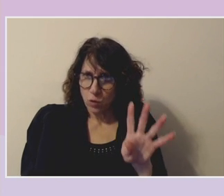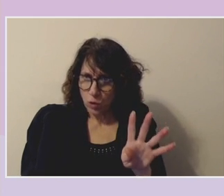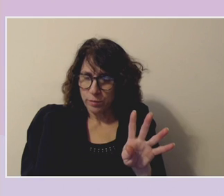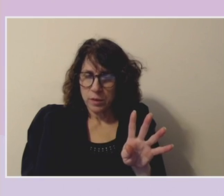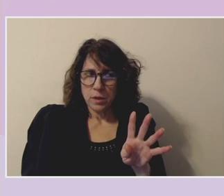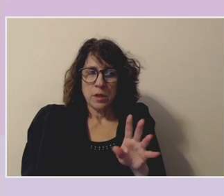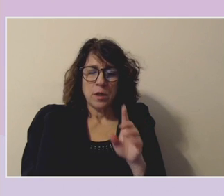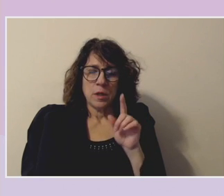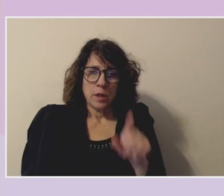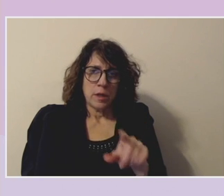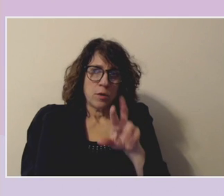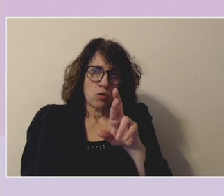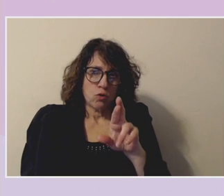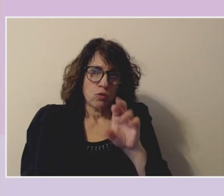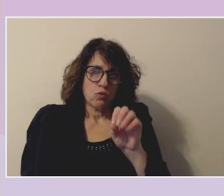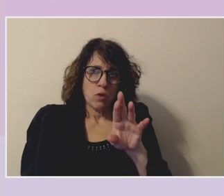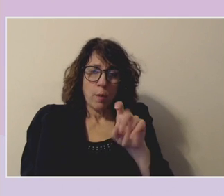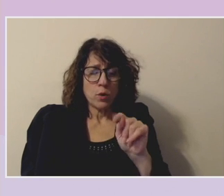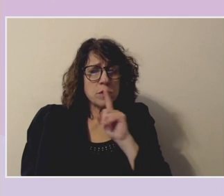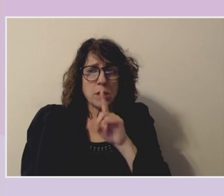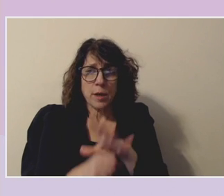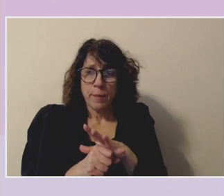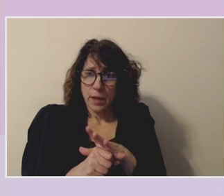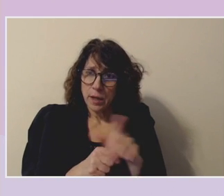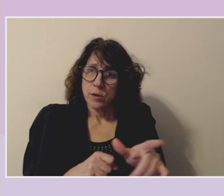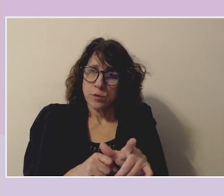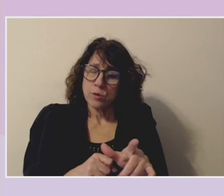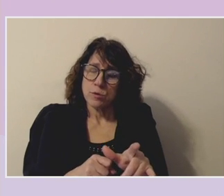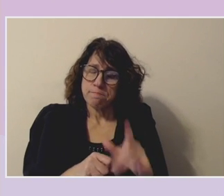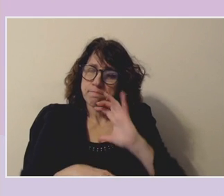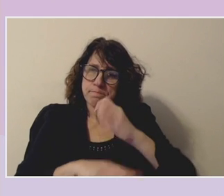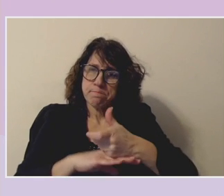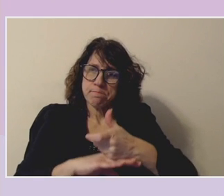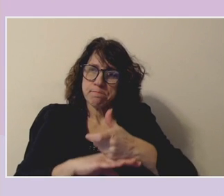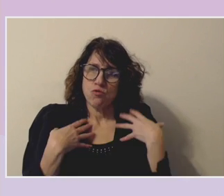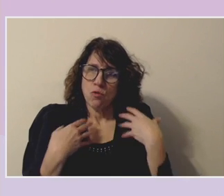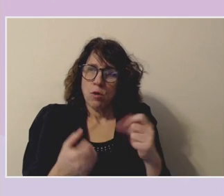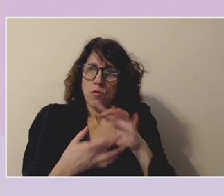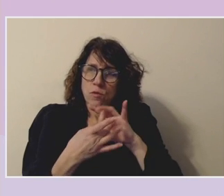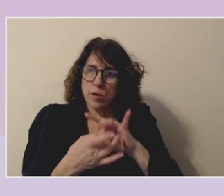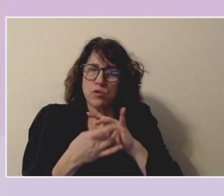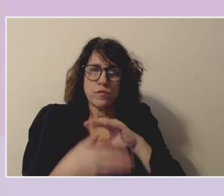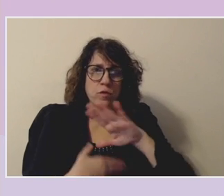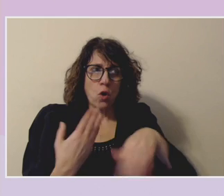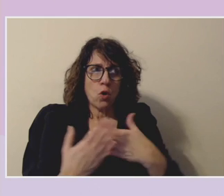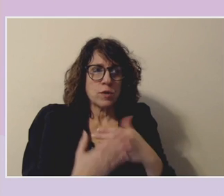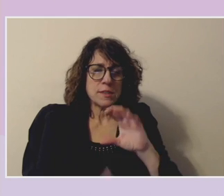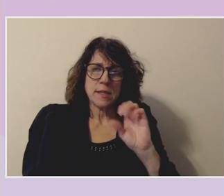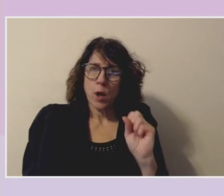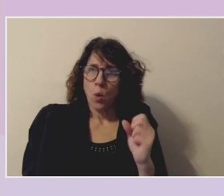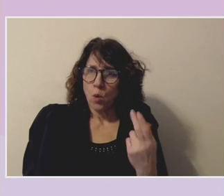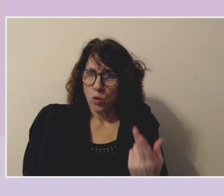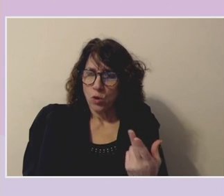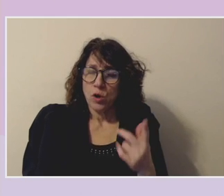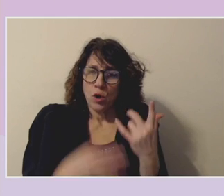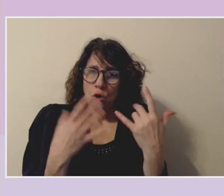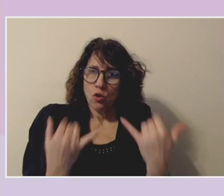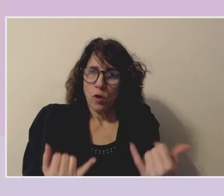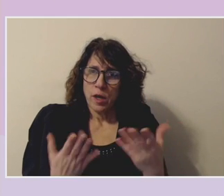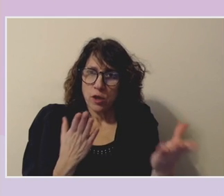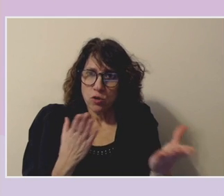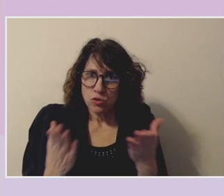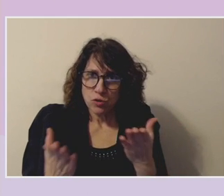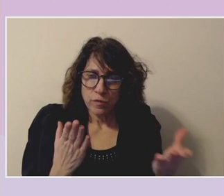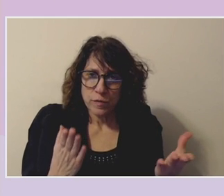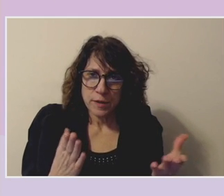Mrs. Roberts is deeply committed to building strong relationships with all stakeholders. She currently serves on the City